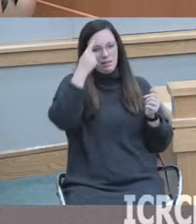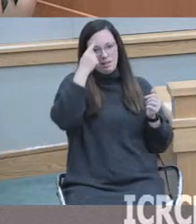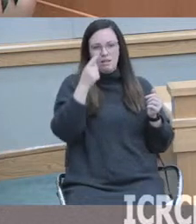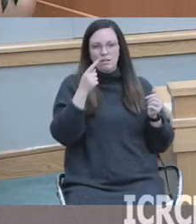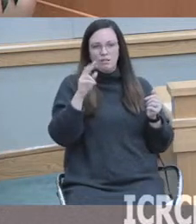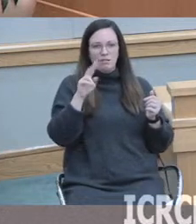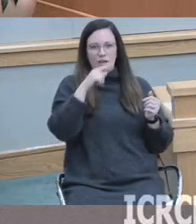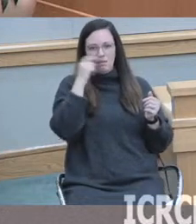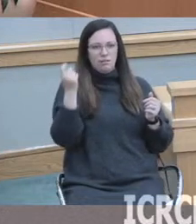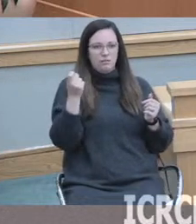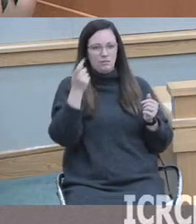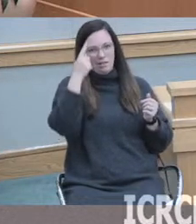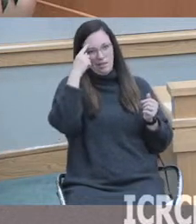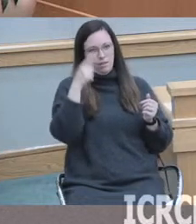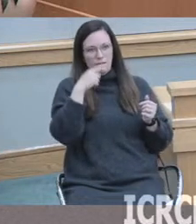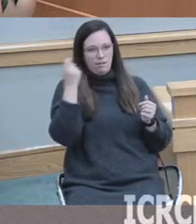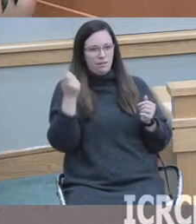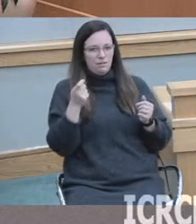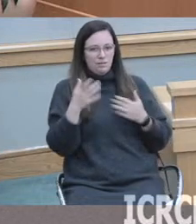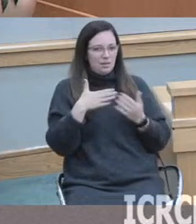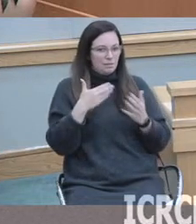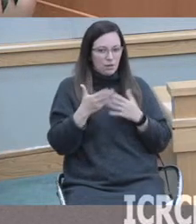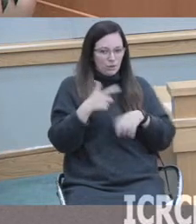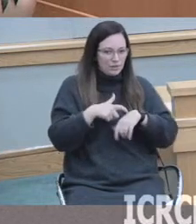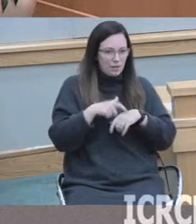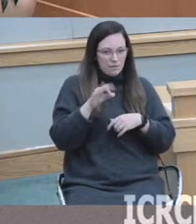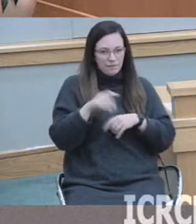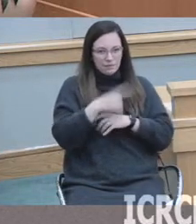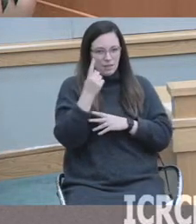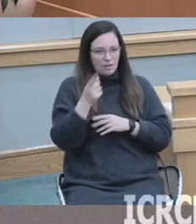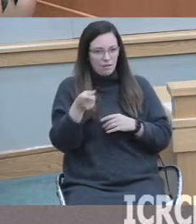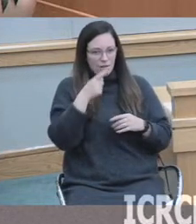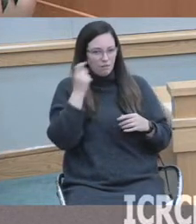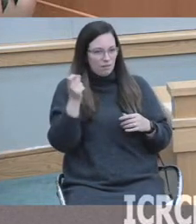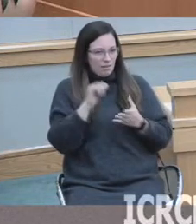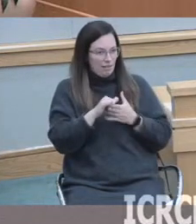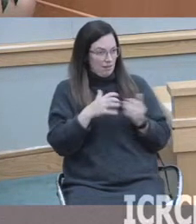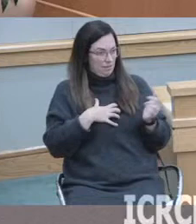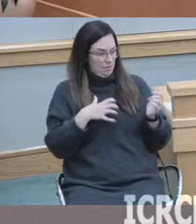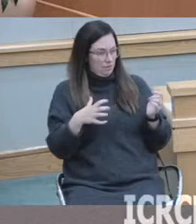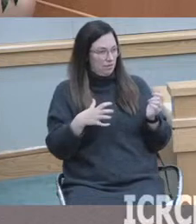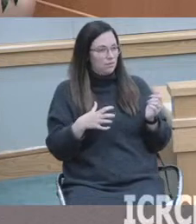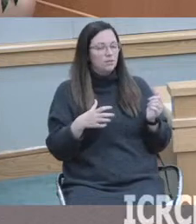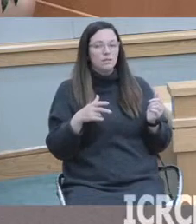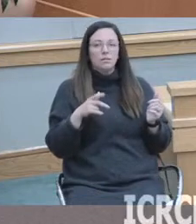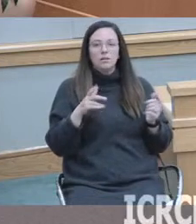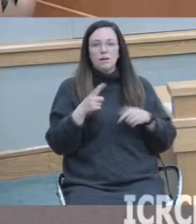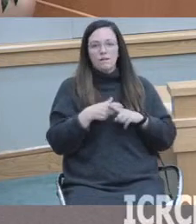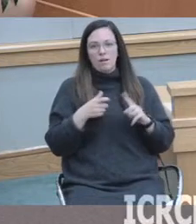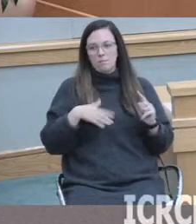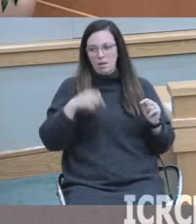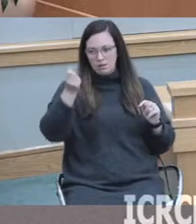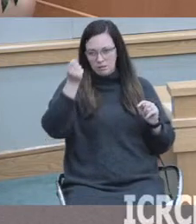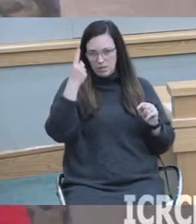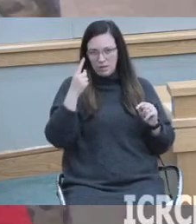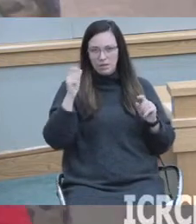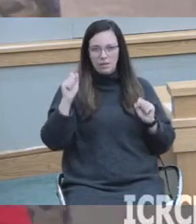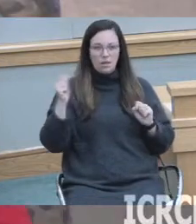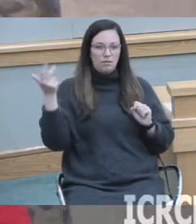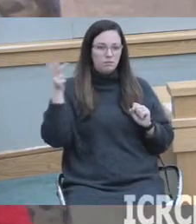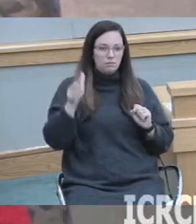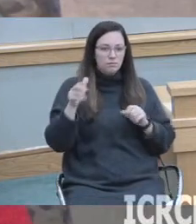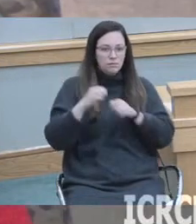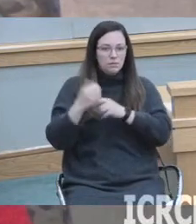They think they're ugly. Doesn't matter what time of day, they're ugly? That's the Well, complaint? as I understand, they can come in the